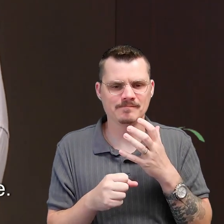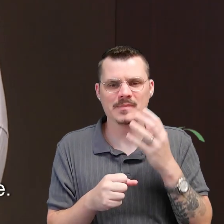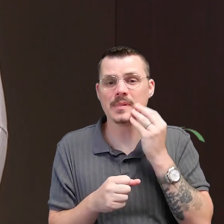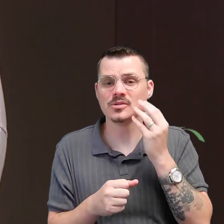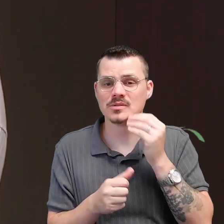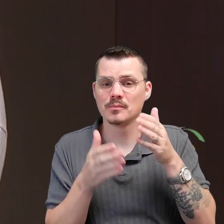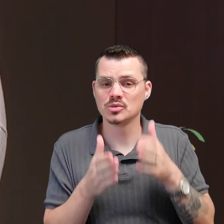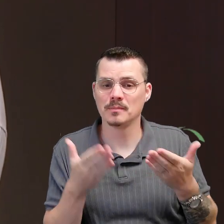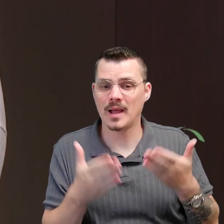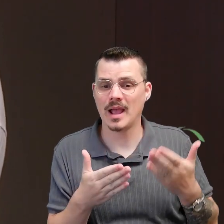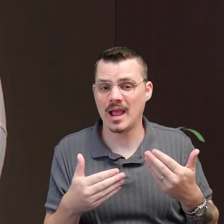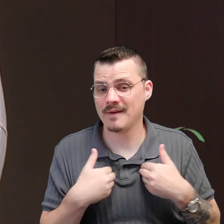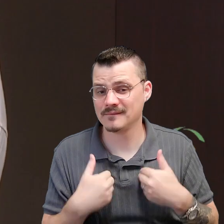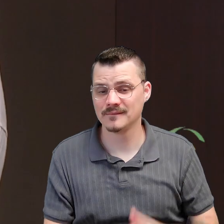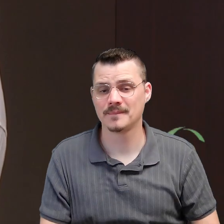might have.